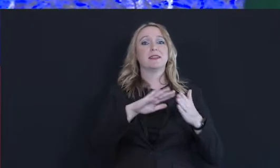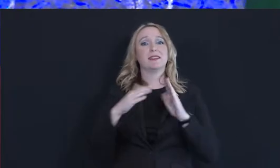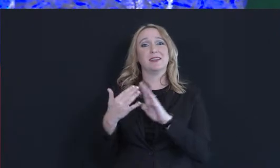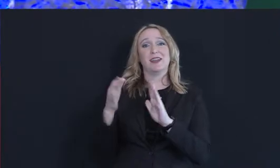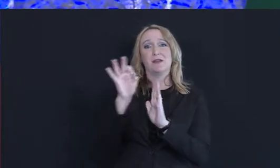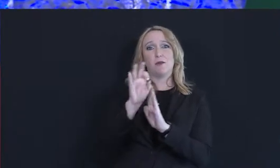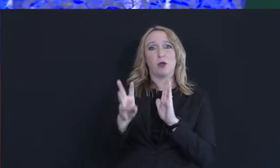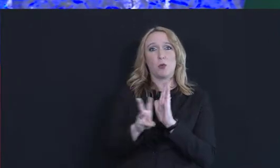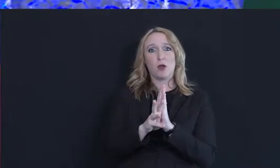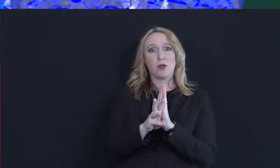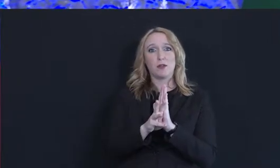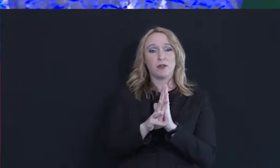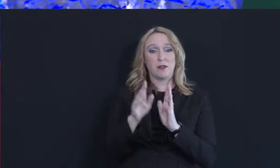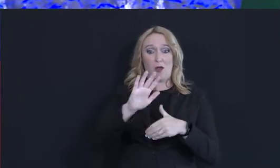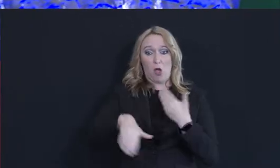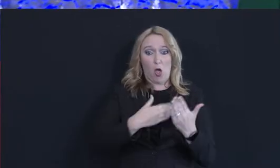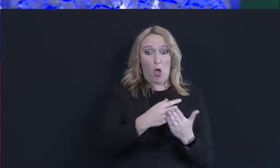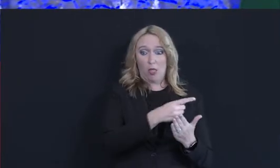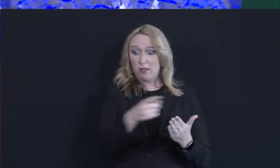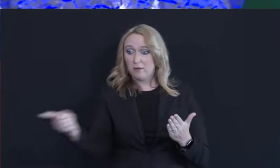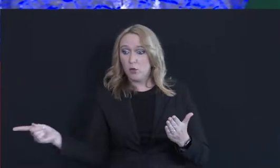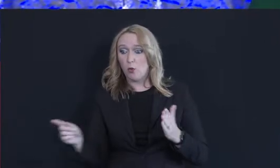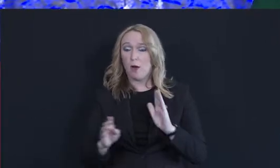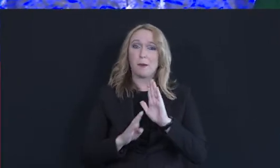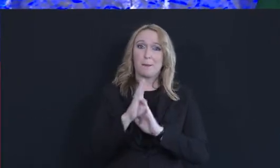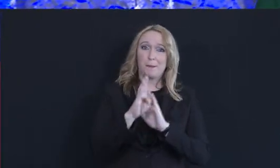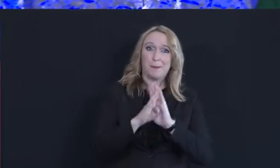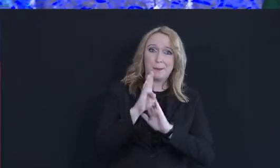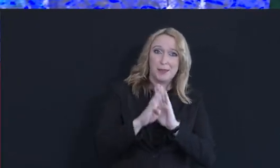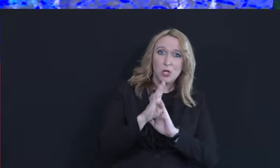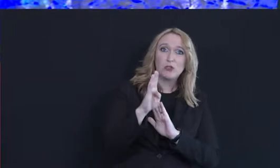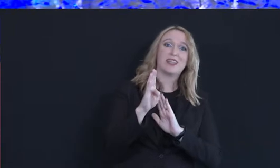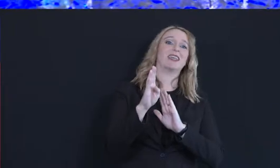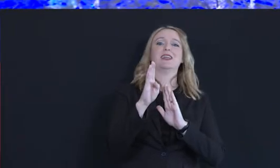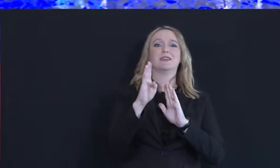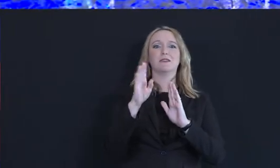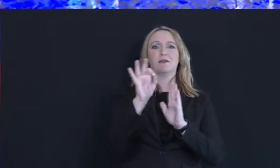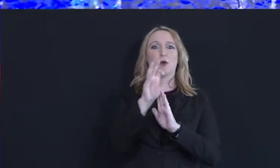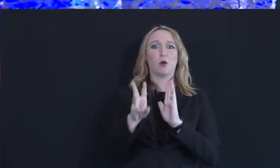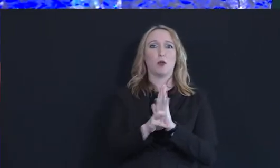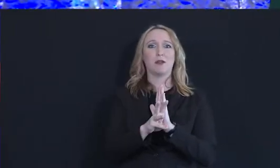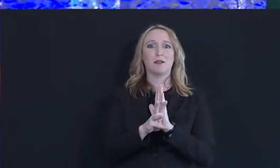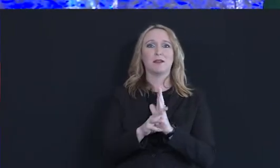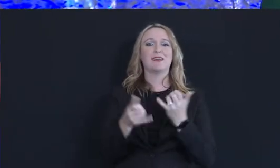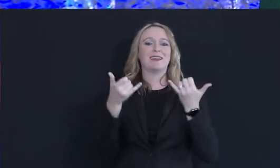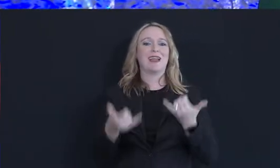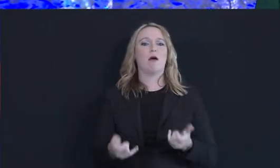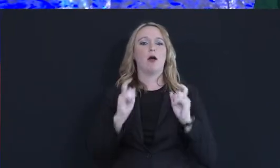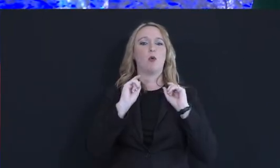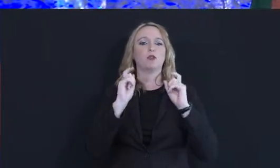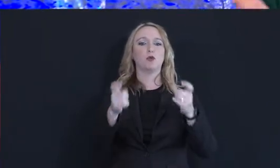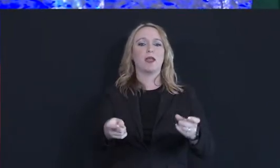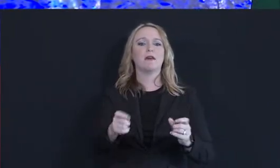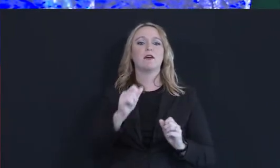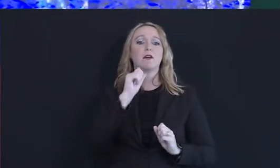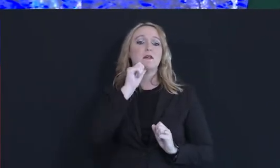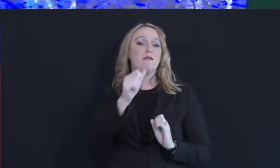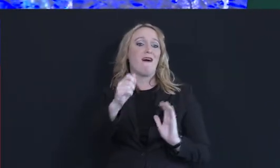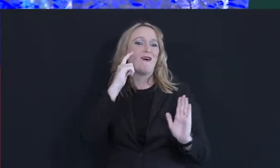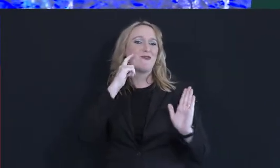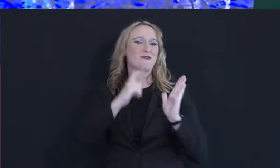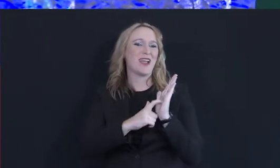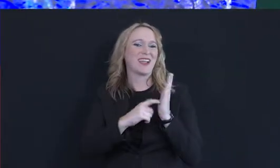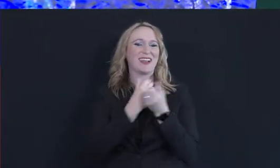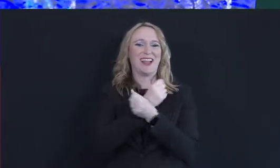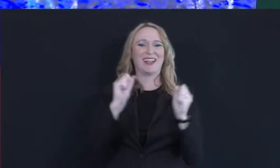place that it is and I call them our unsung hero Awards let me mention to